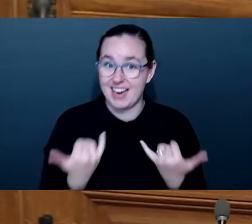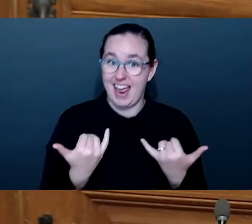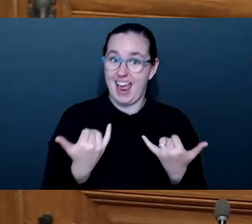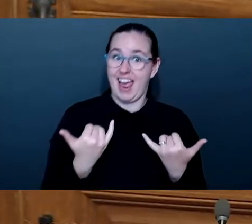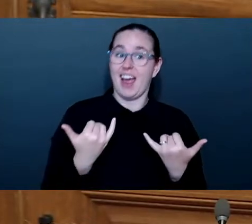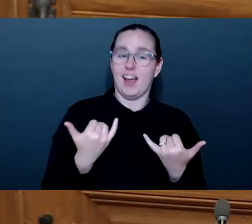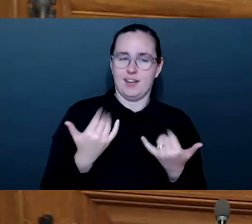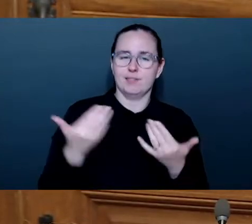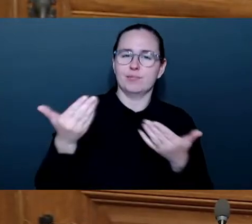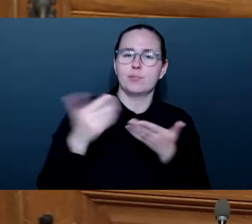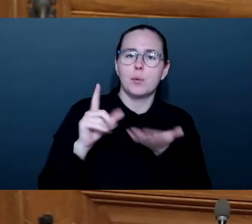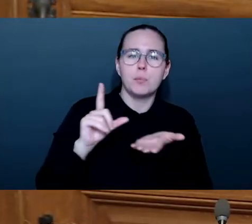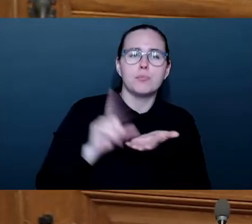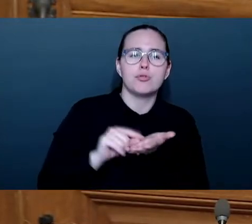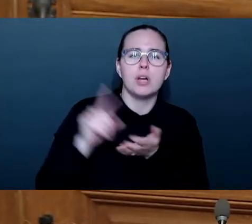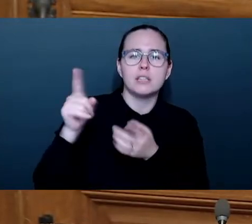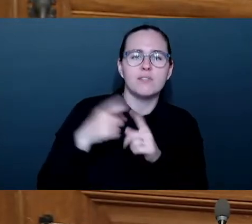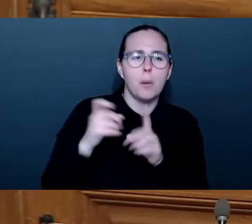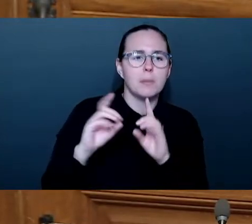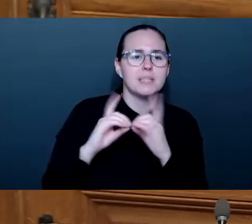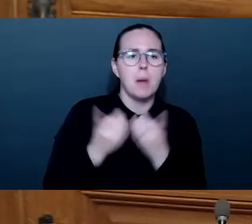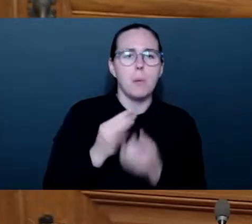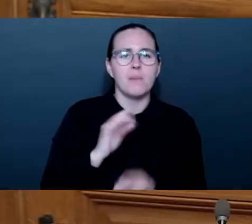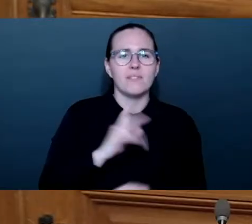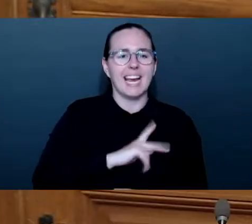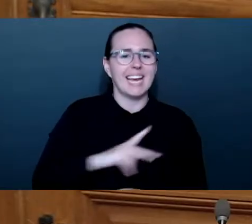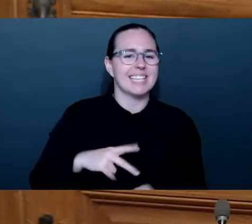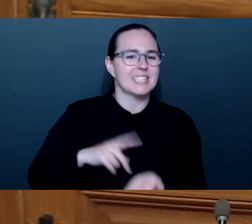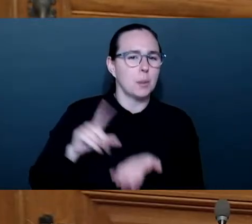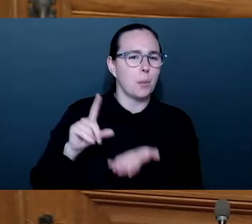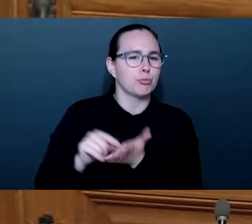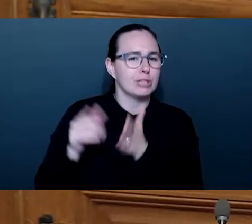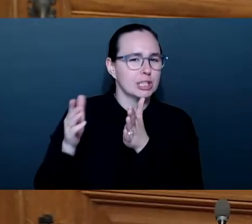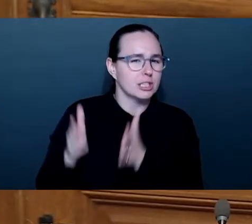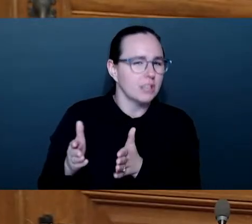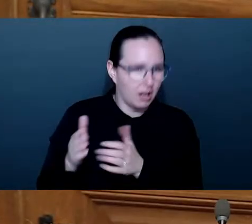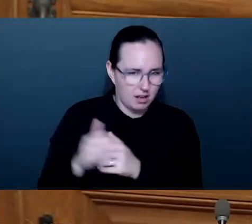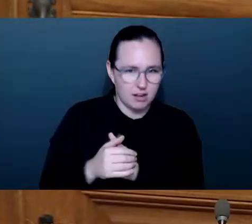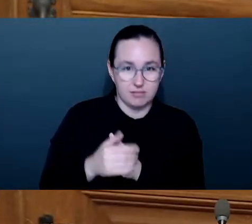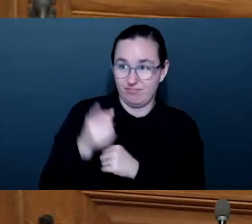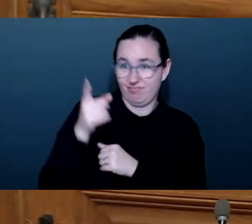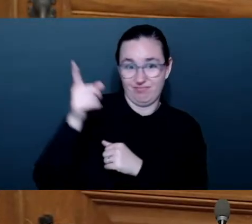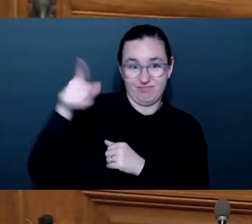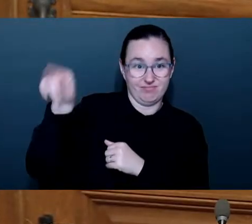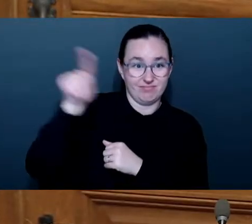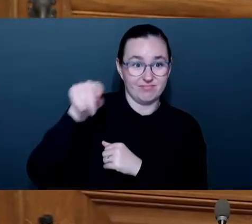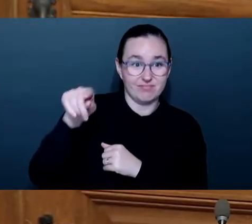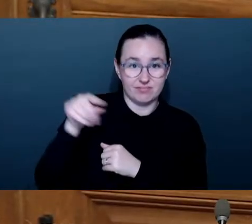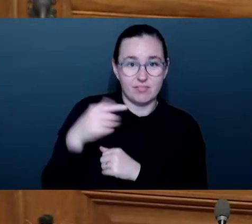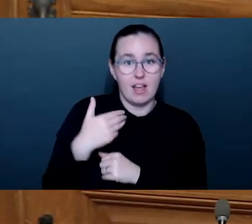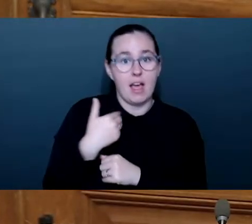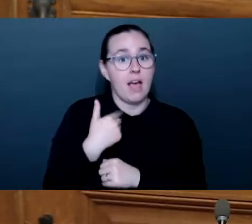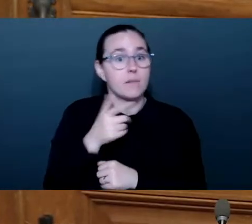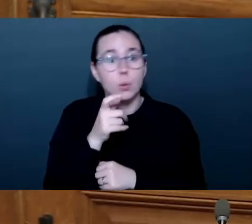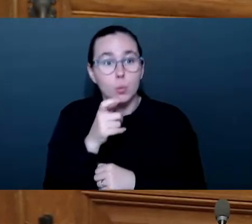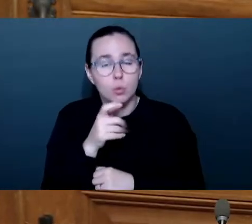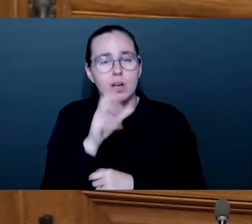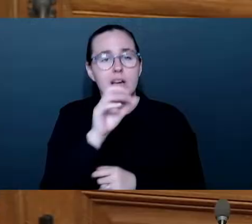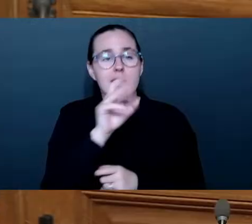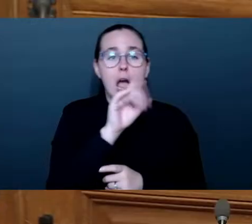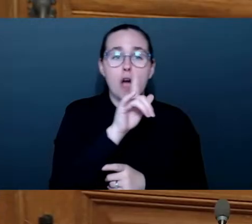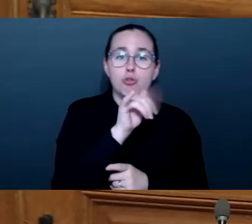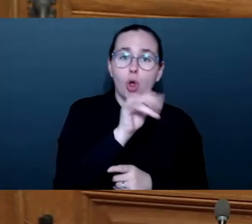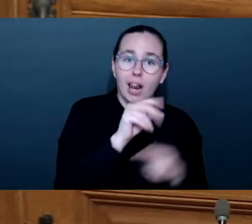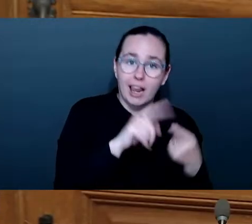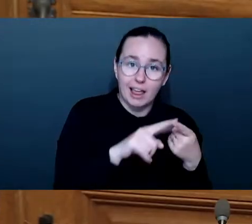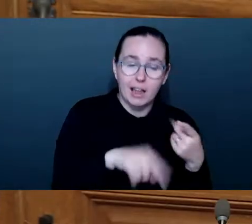we have Carolyn Walker, Karen Garland, Paula Peterson, Paul Corriera, Rowan Schmidt,